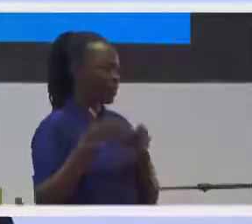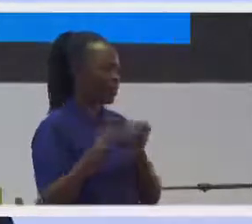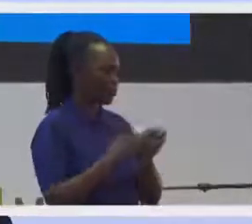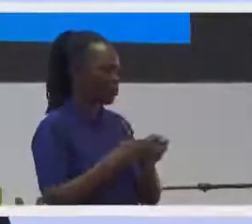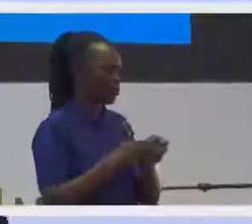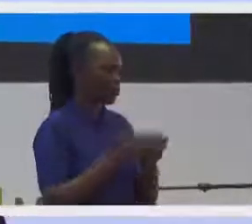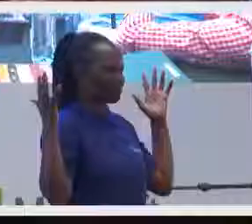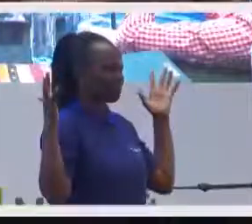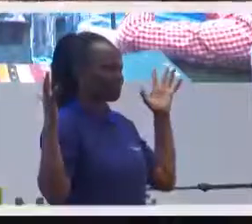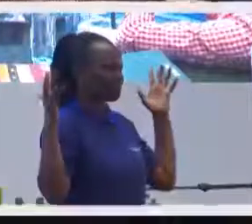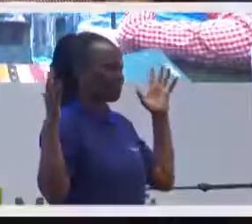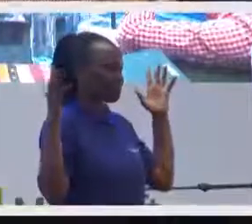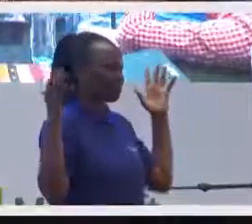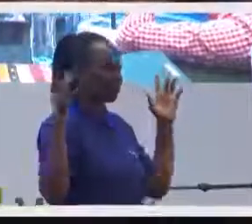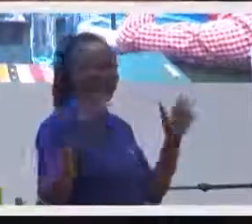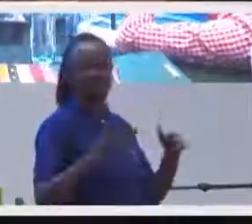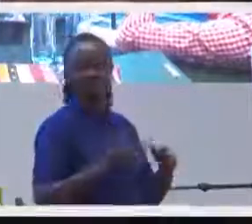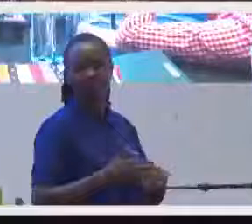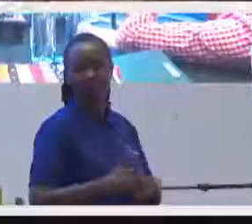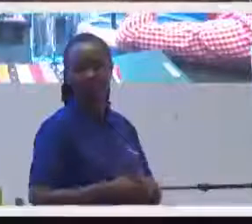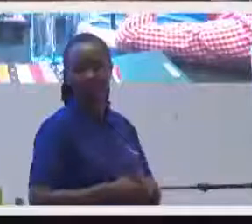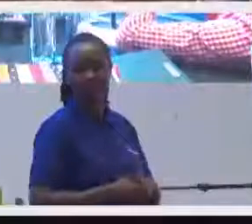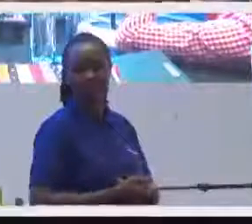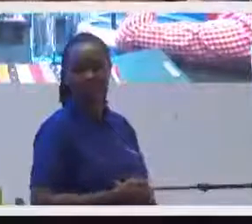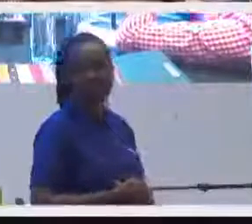and Android accessibility.